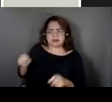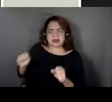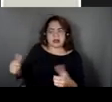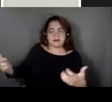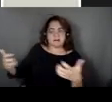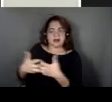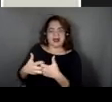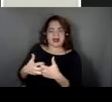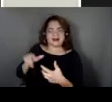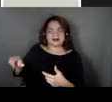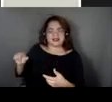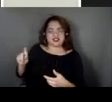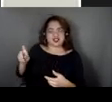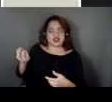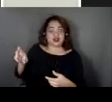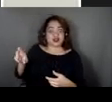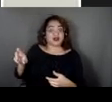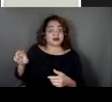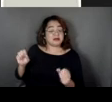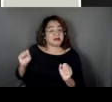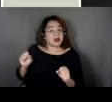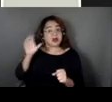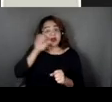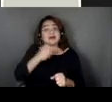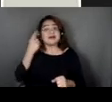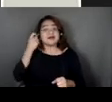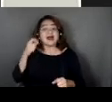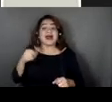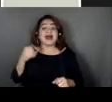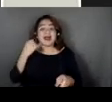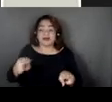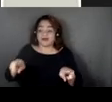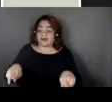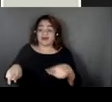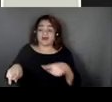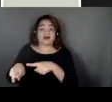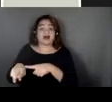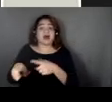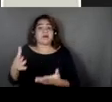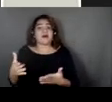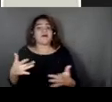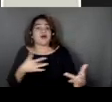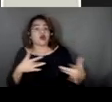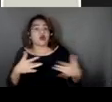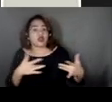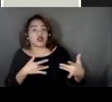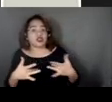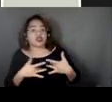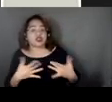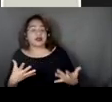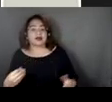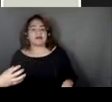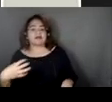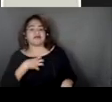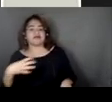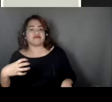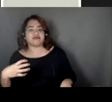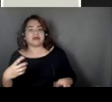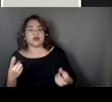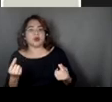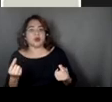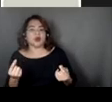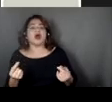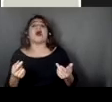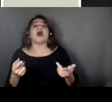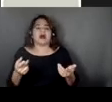if the other person in the room has any concern about that or any objection, it is that individual who would be moved